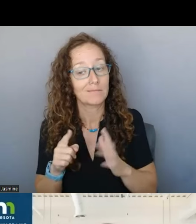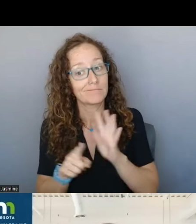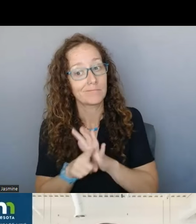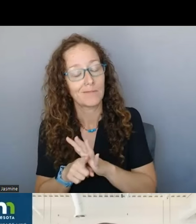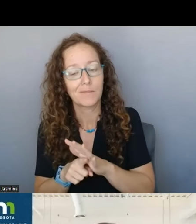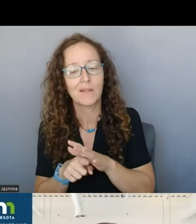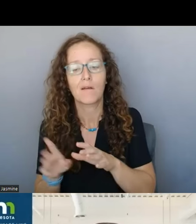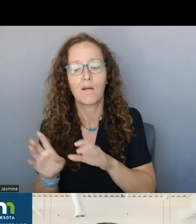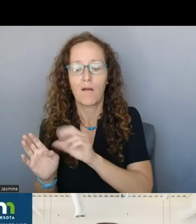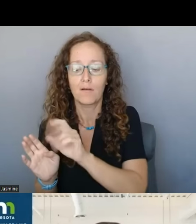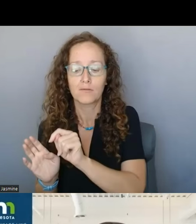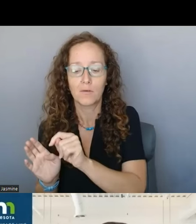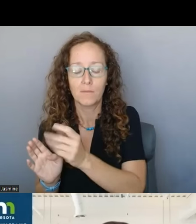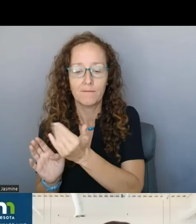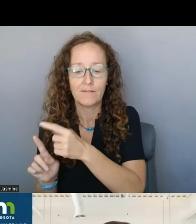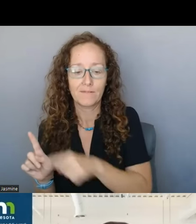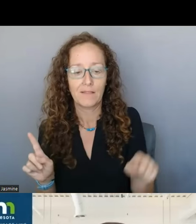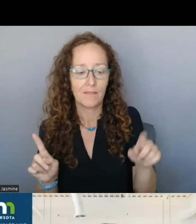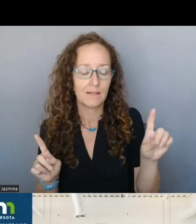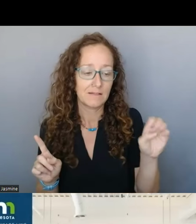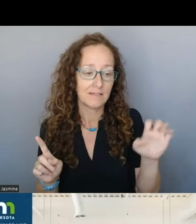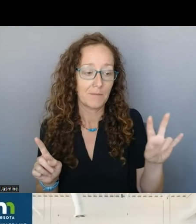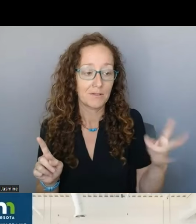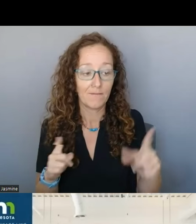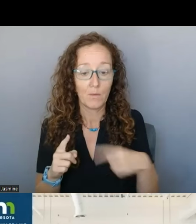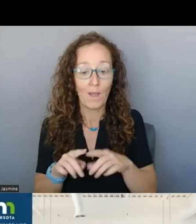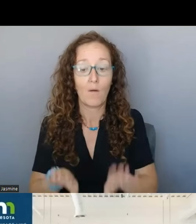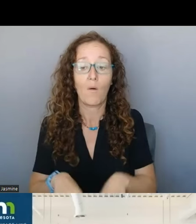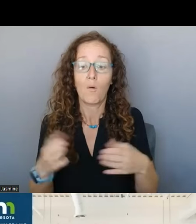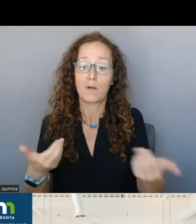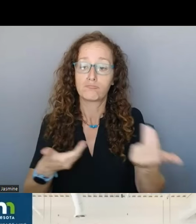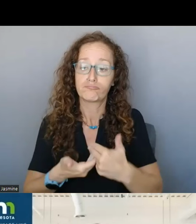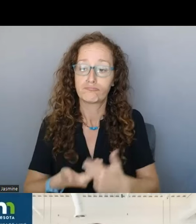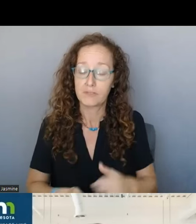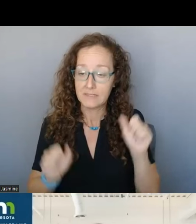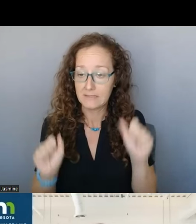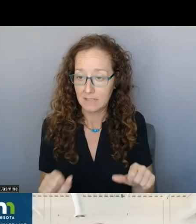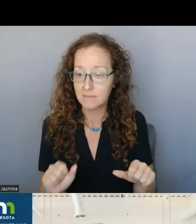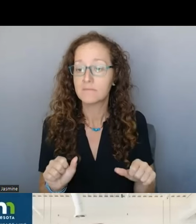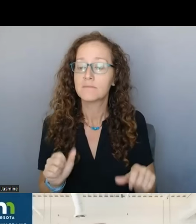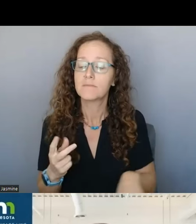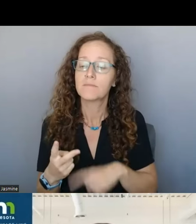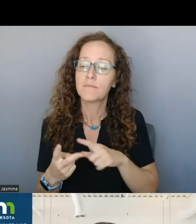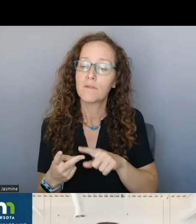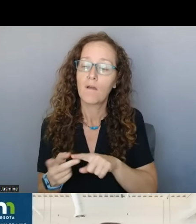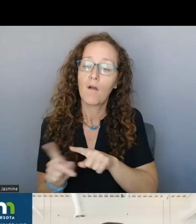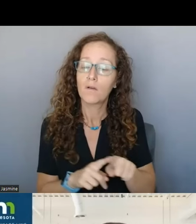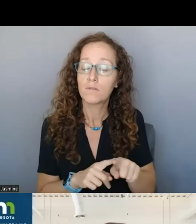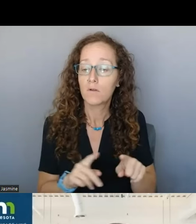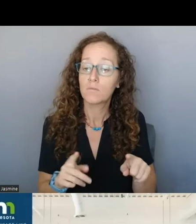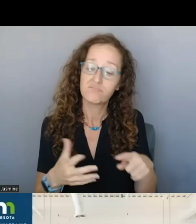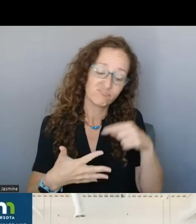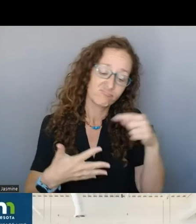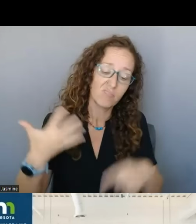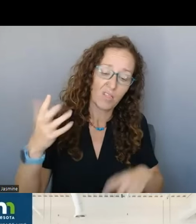period October 15th through December 7th. But we also provide a lot of assistance and resources on many other